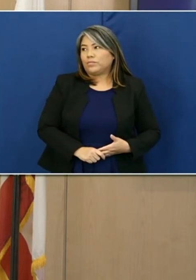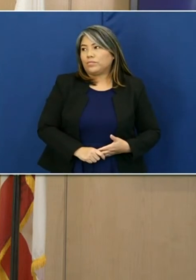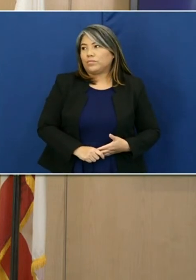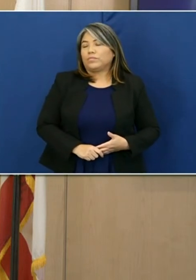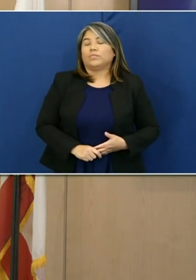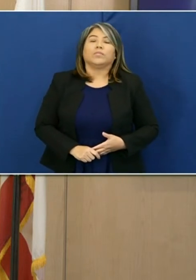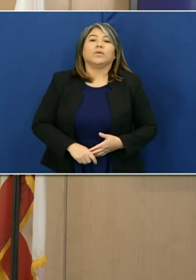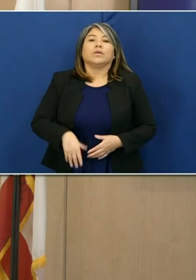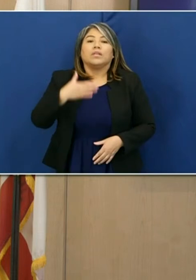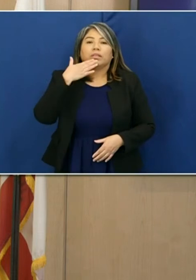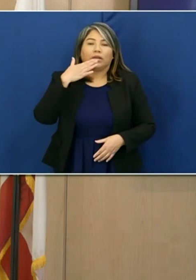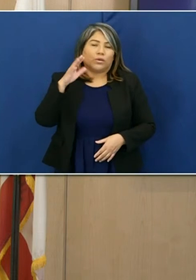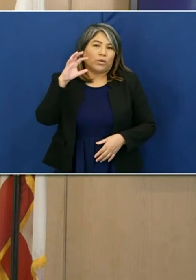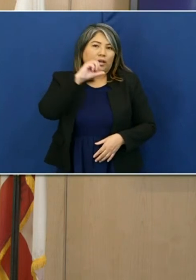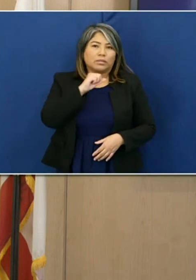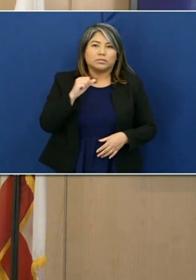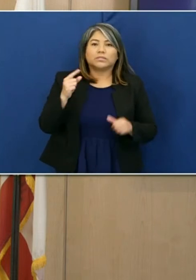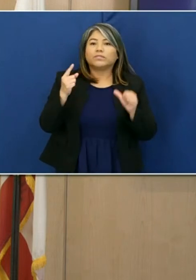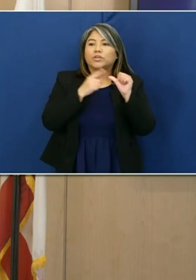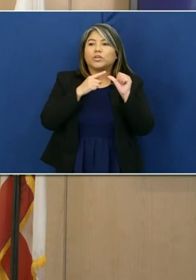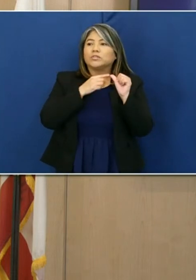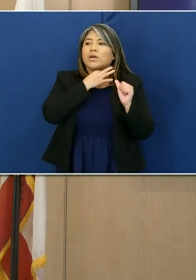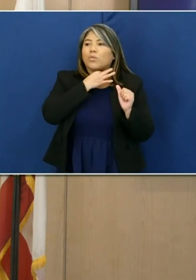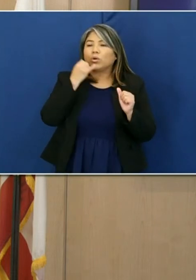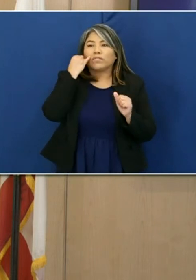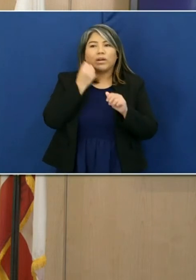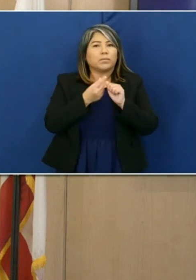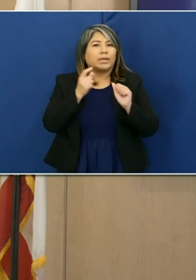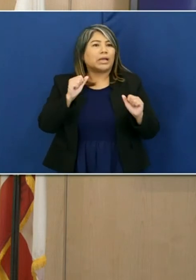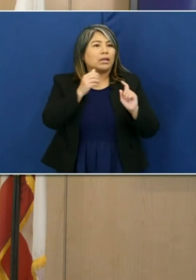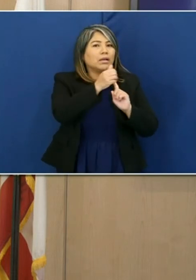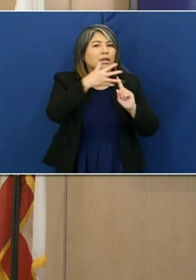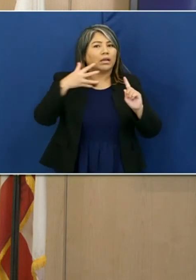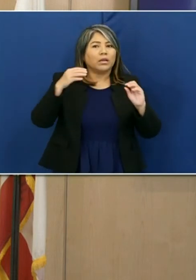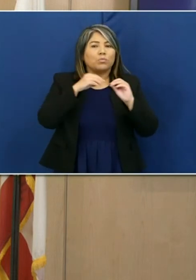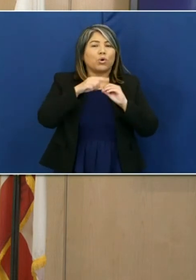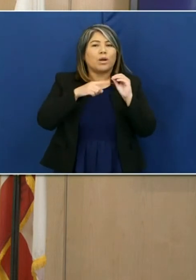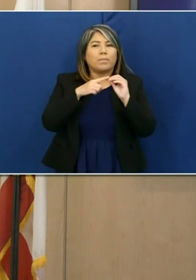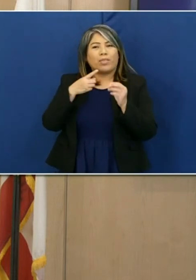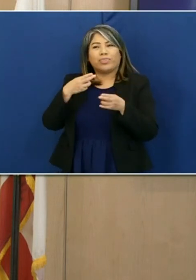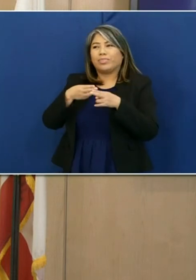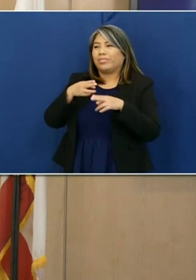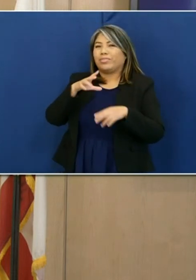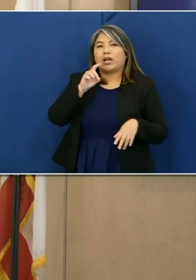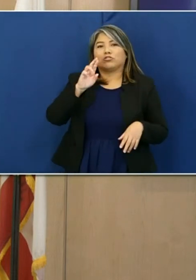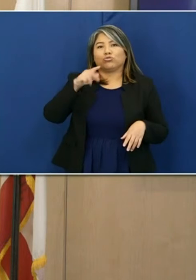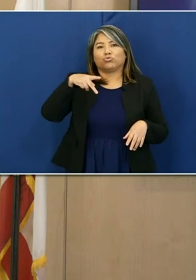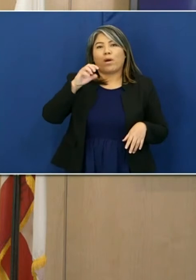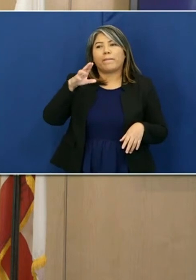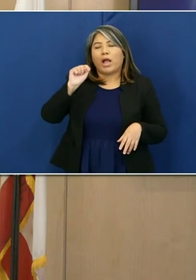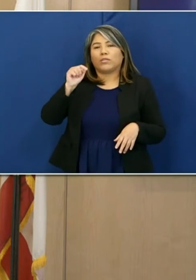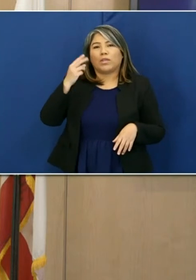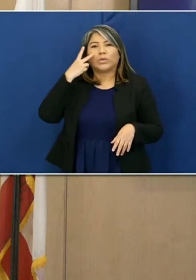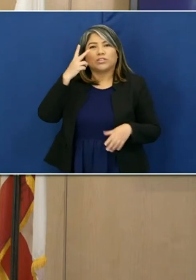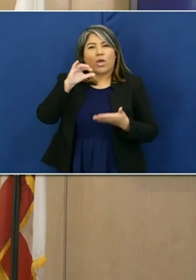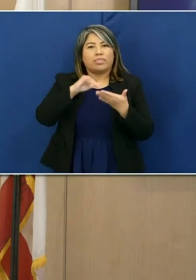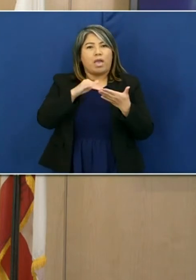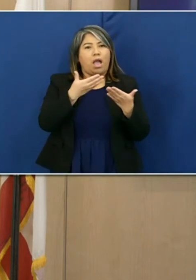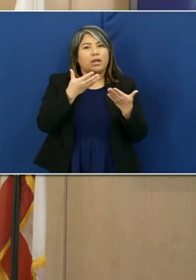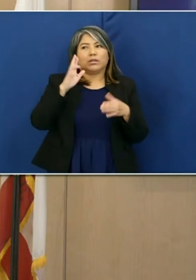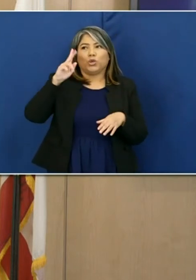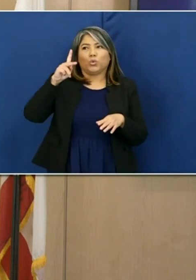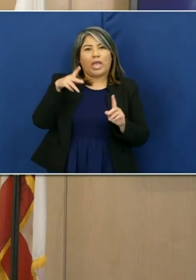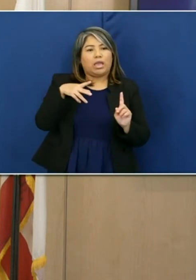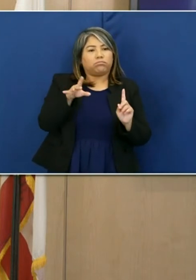Thank you. I guess first I wonder if anybody could say a little more about this dropout that was seen in this 30-year-old patient's